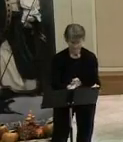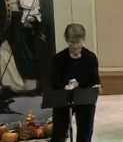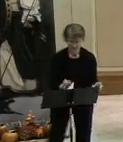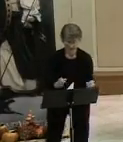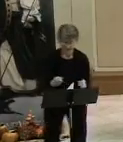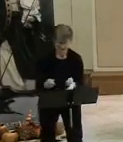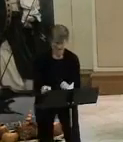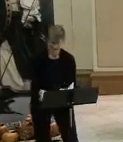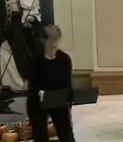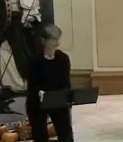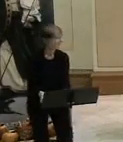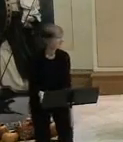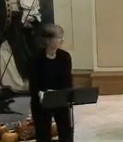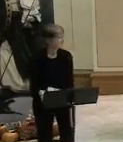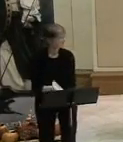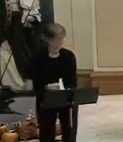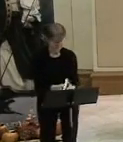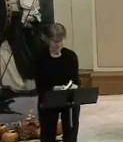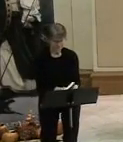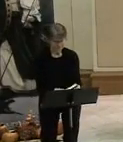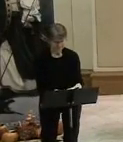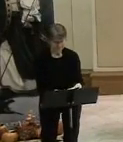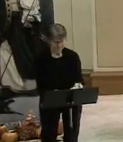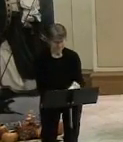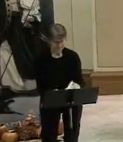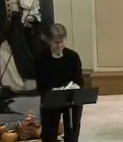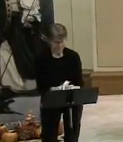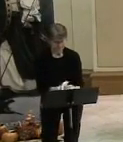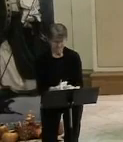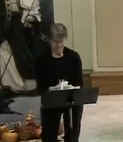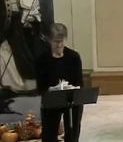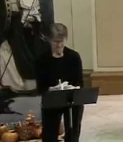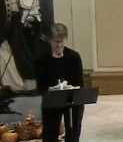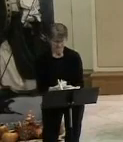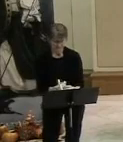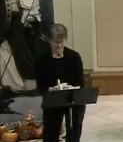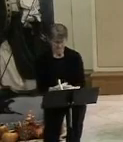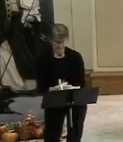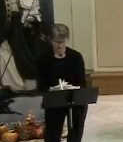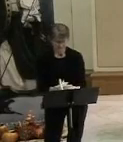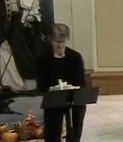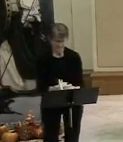heaven and the earth, all music